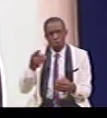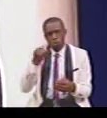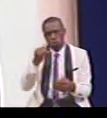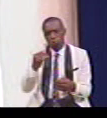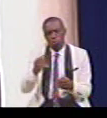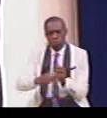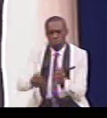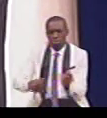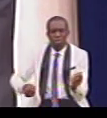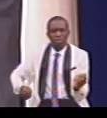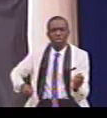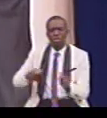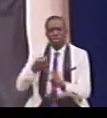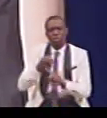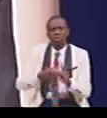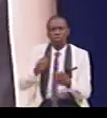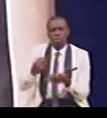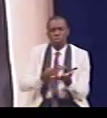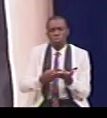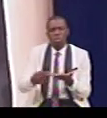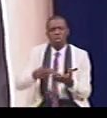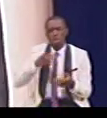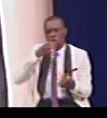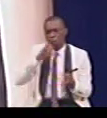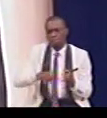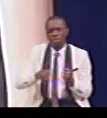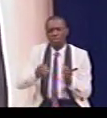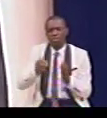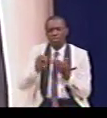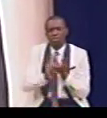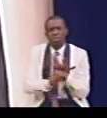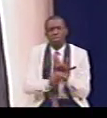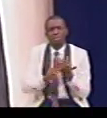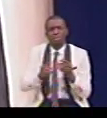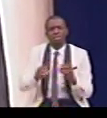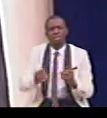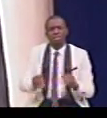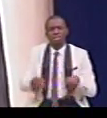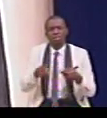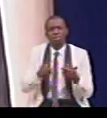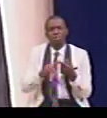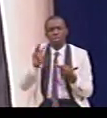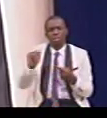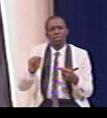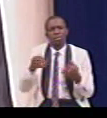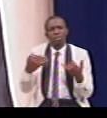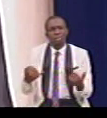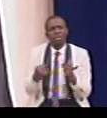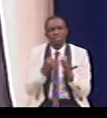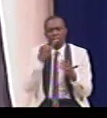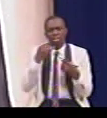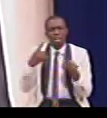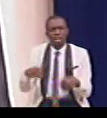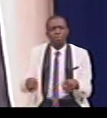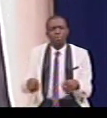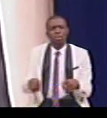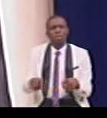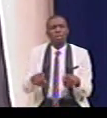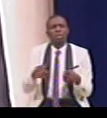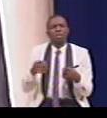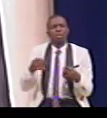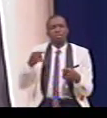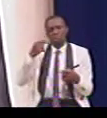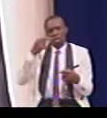commandment delivered unto them verse 22 but it has happened unto them according to the true proverb the dog is